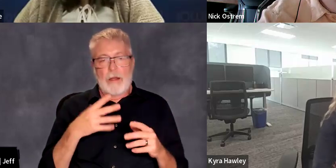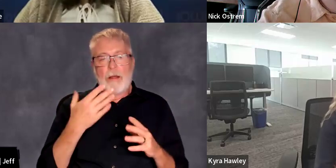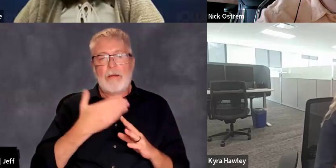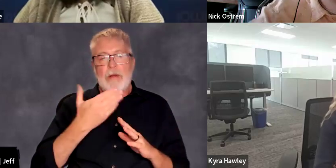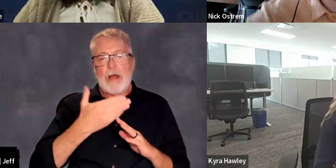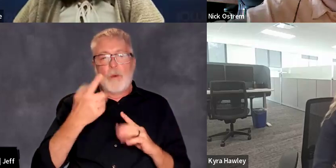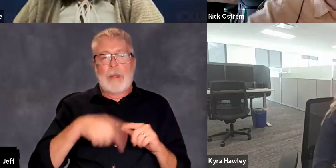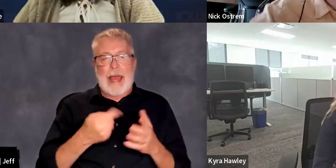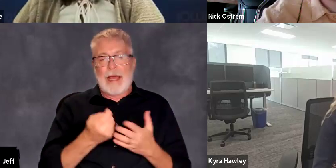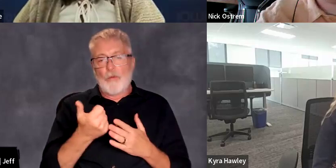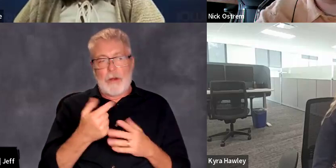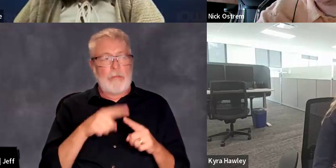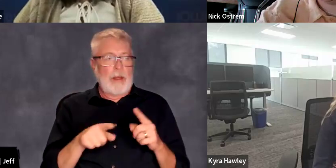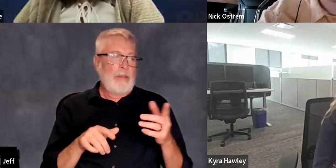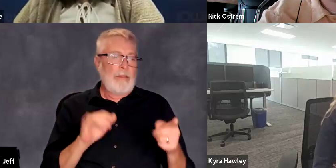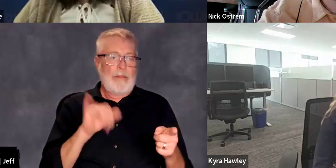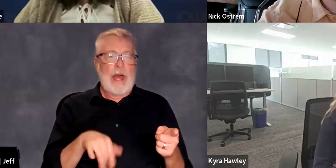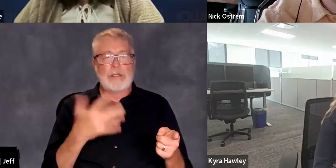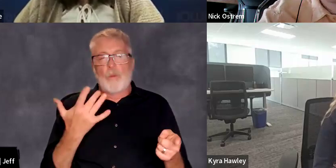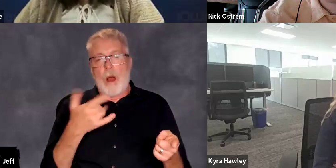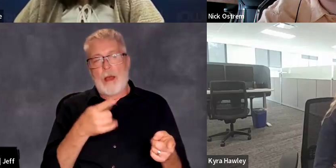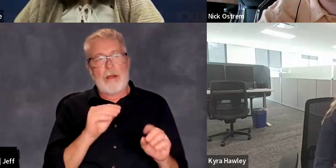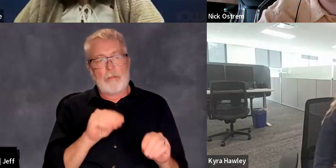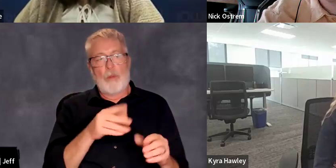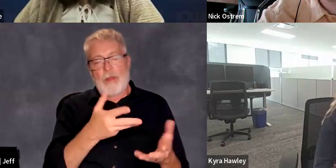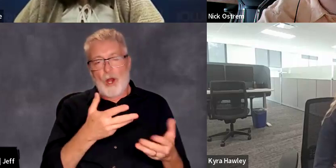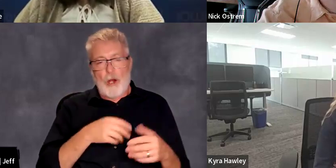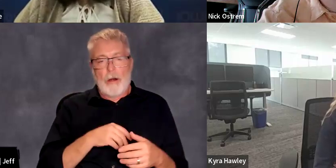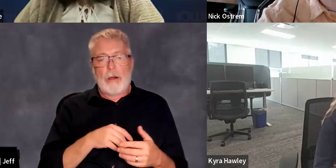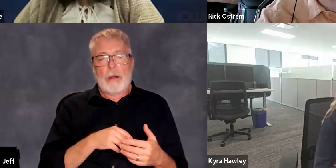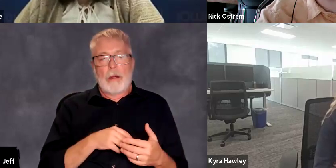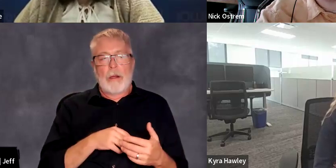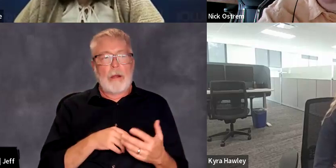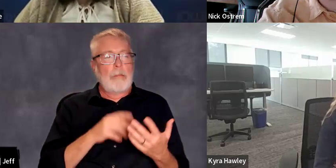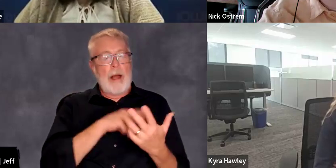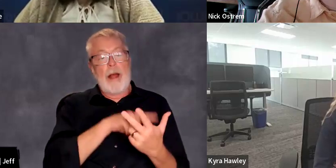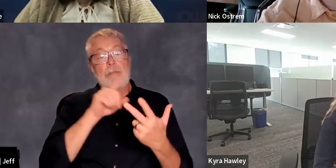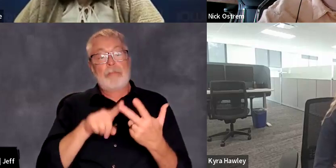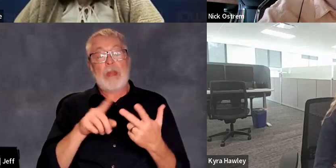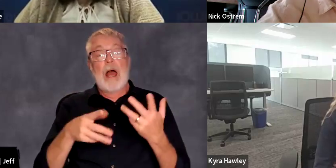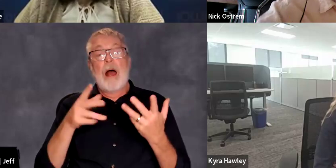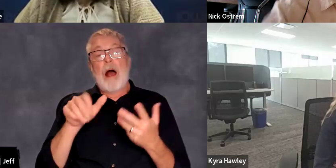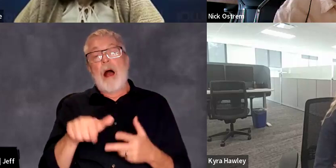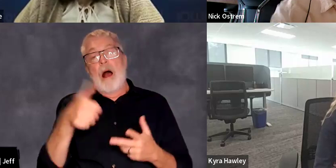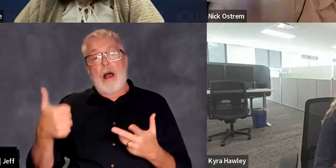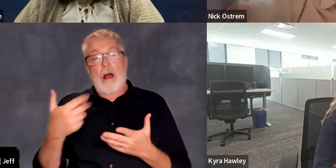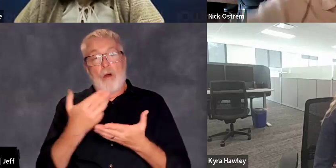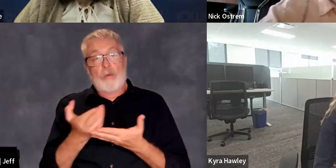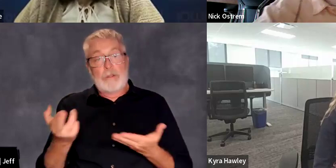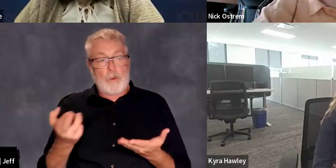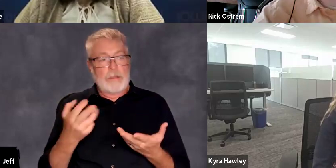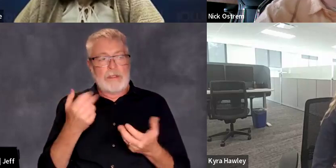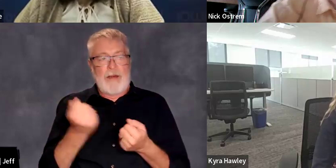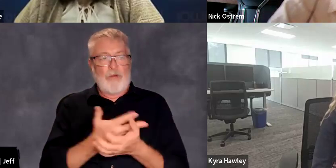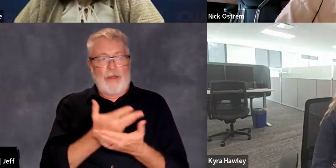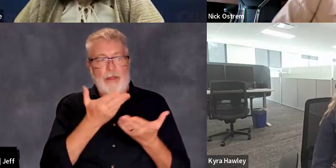get rid of it, but this is what it is. That was all that it was. But if you click on the additional resources page, this has